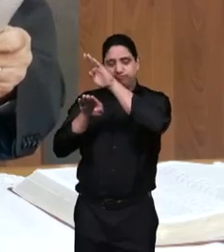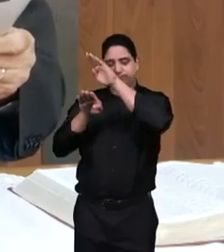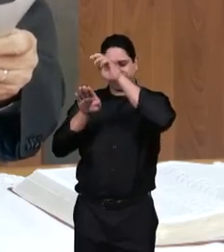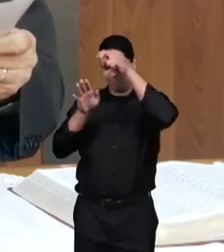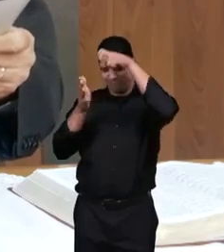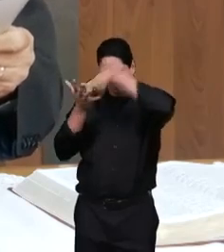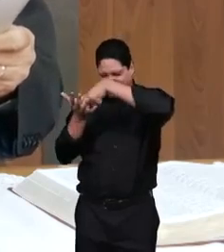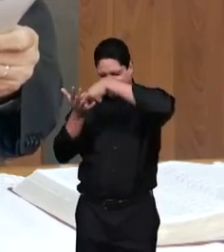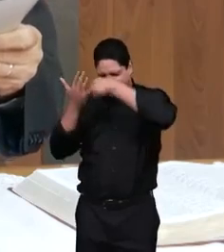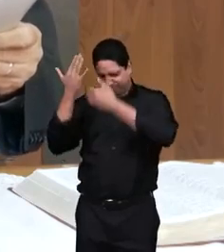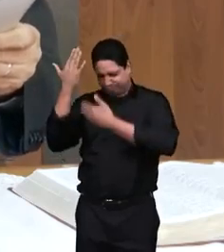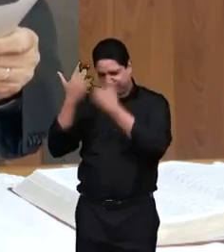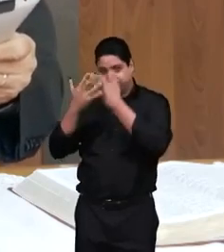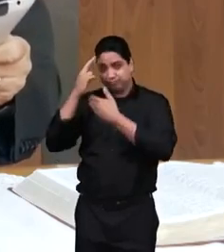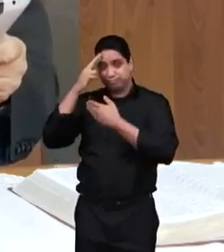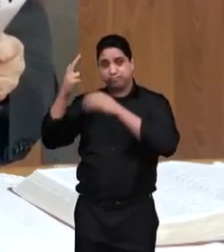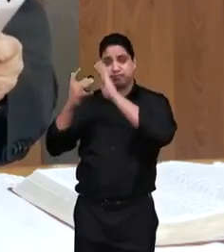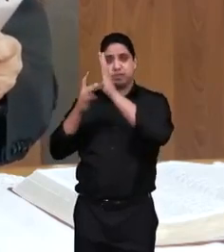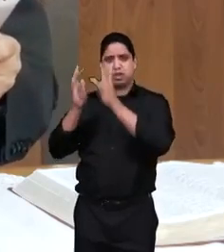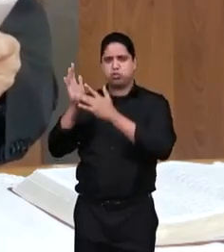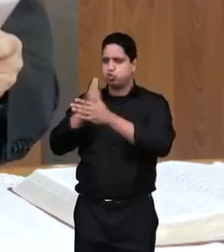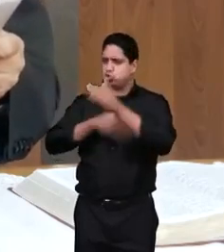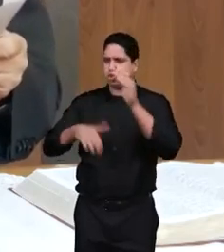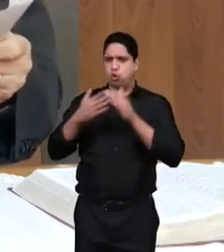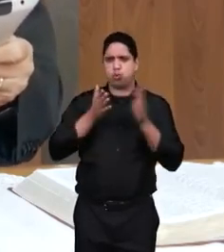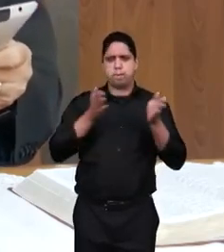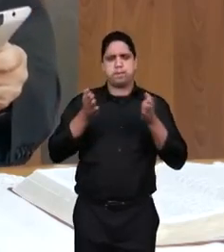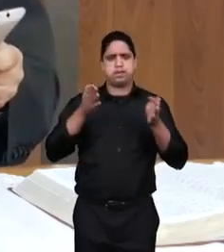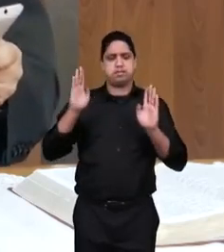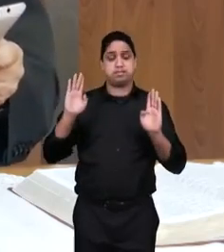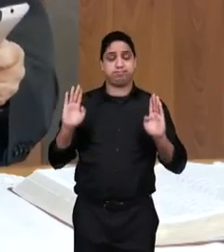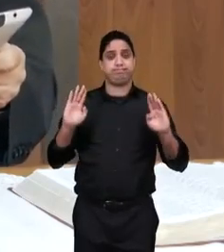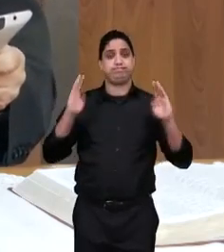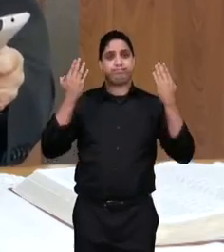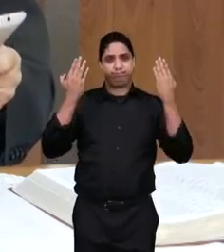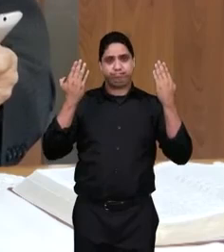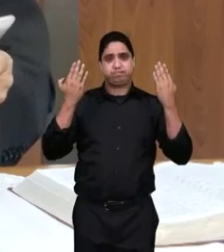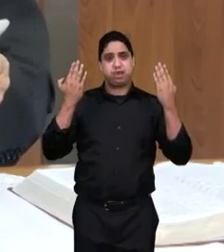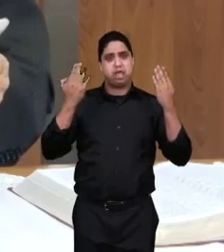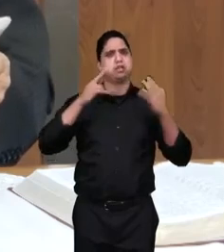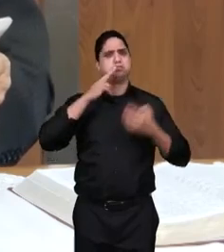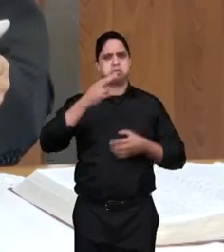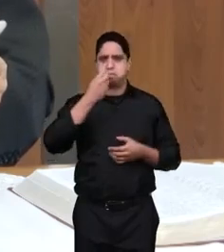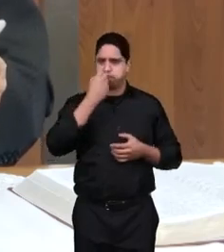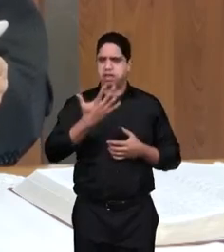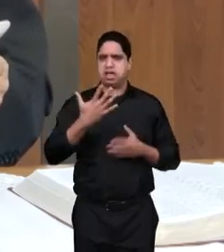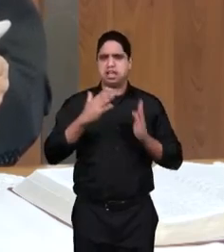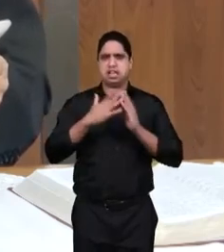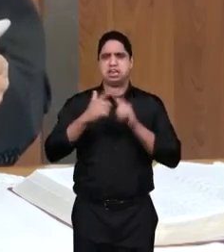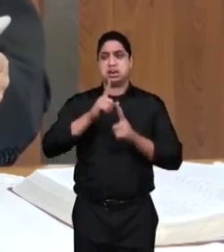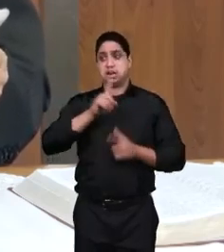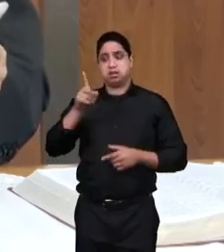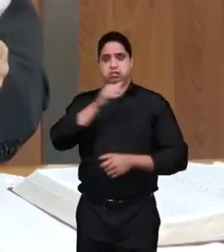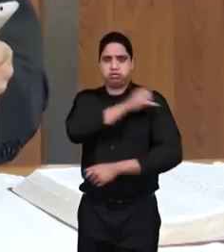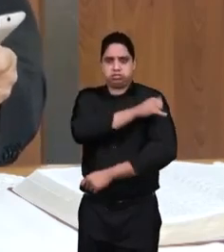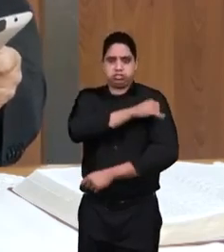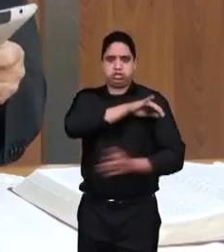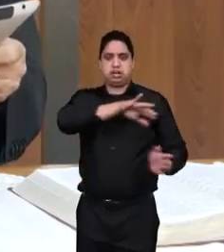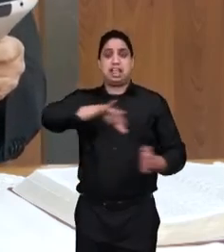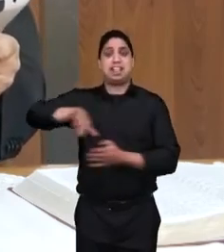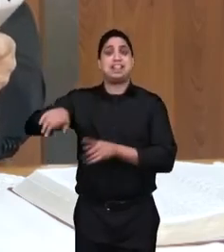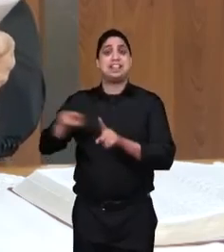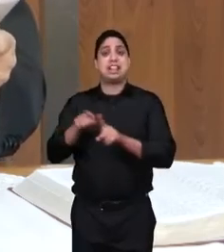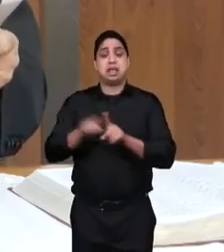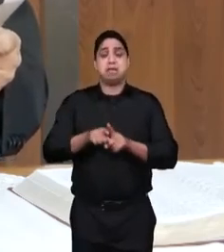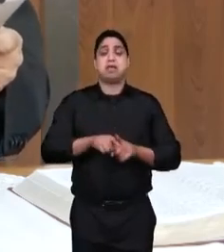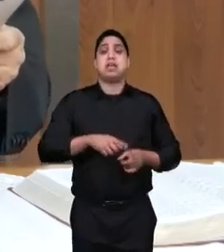at his feet throughout all of the period of the feast. It was a very clear, good explanation in Rio de Janeiro.